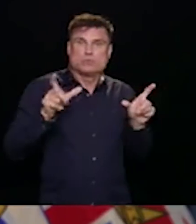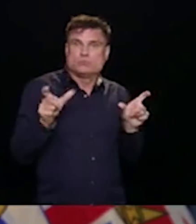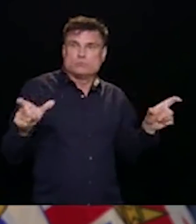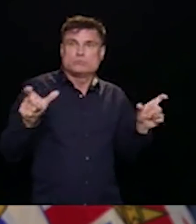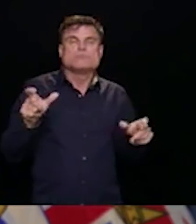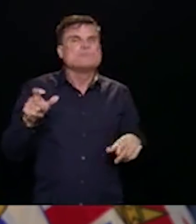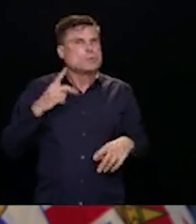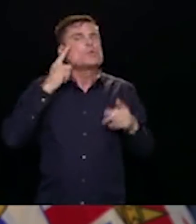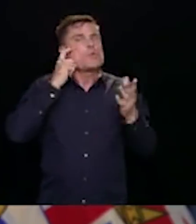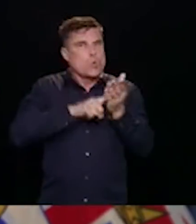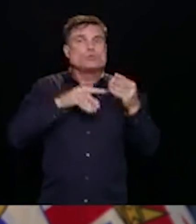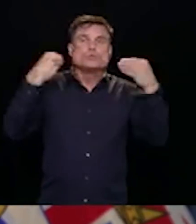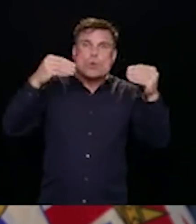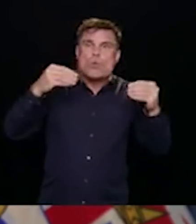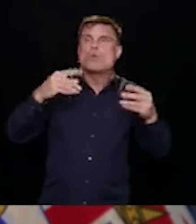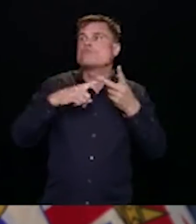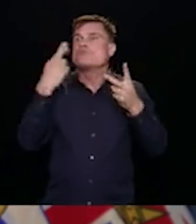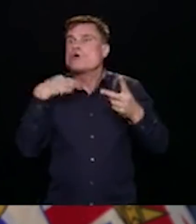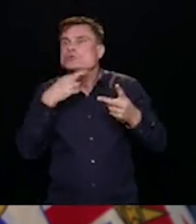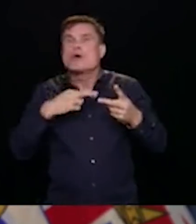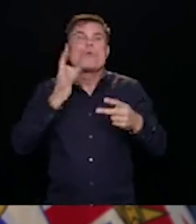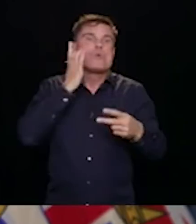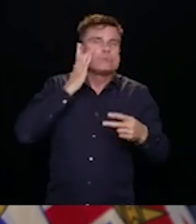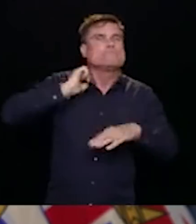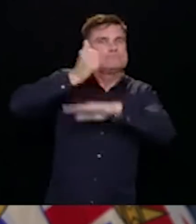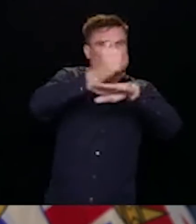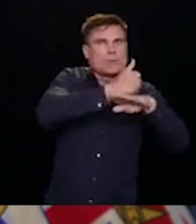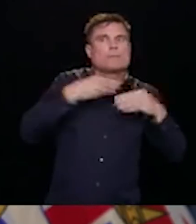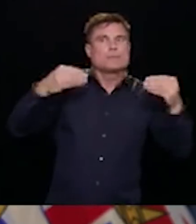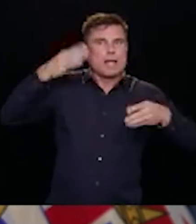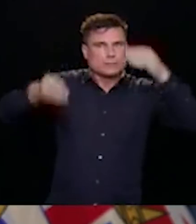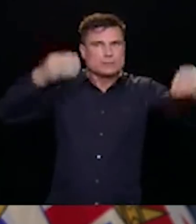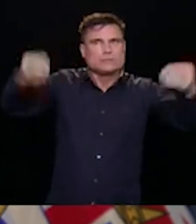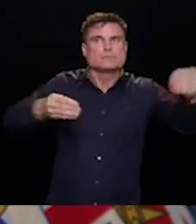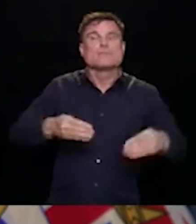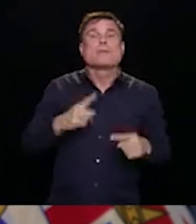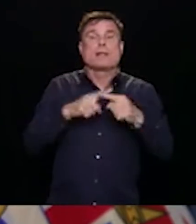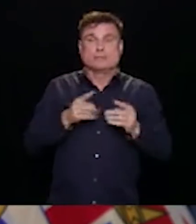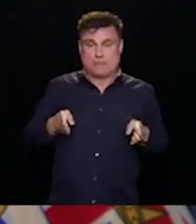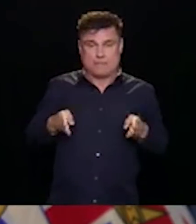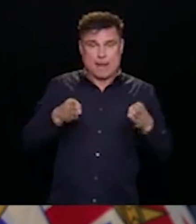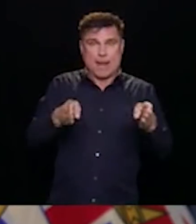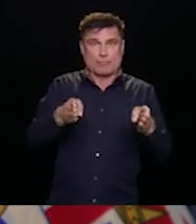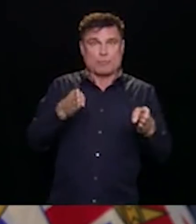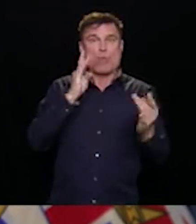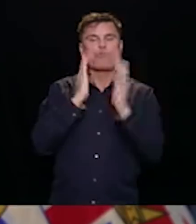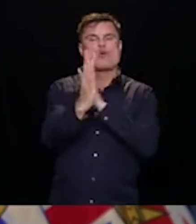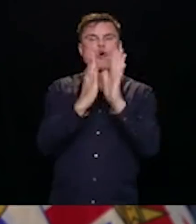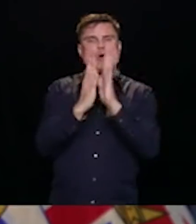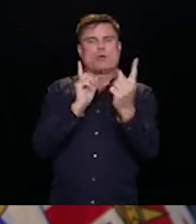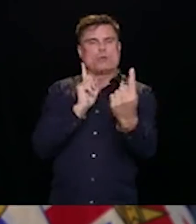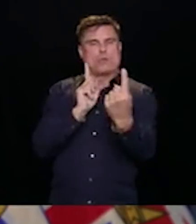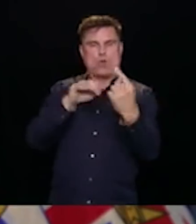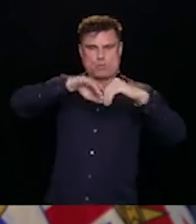retail stores, in hotels, in restaurants, and one-way pathways that mean that we minimize those chances of